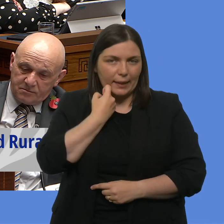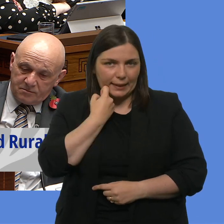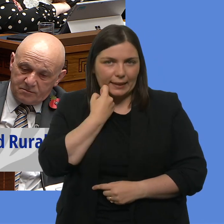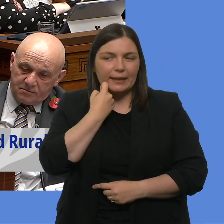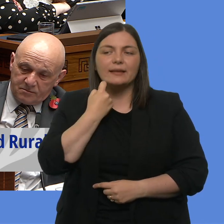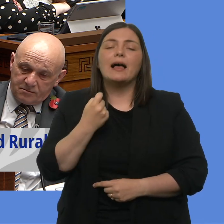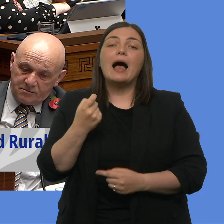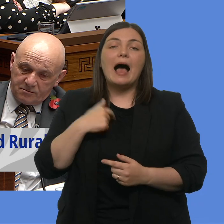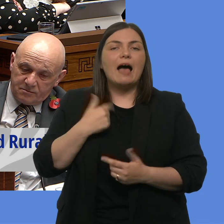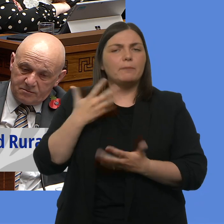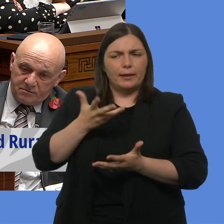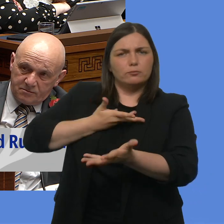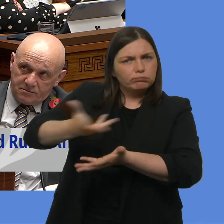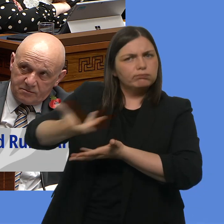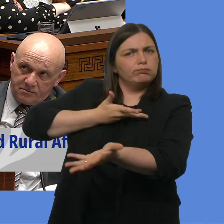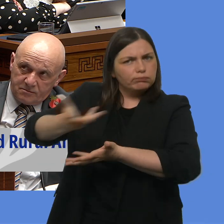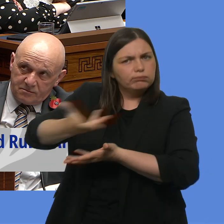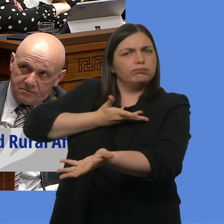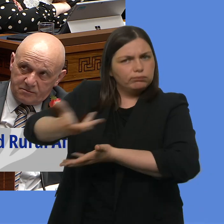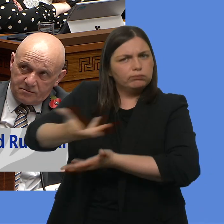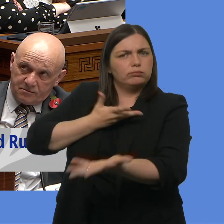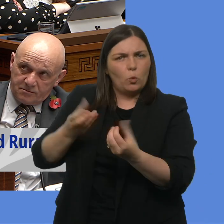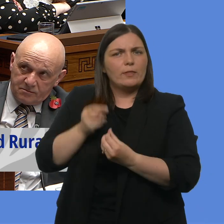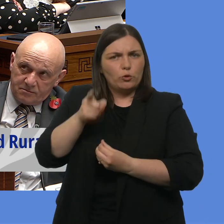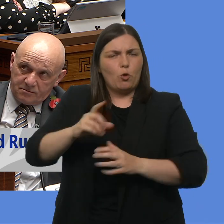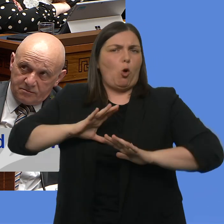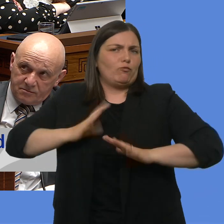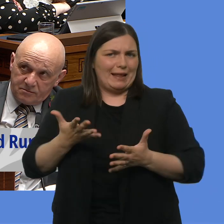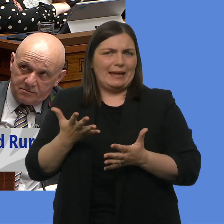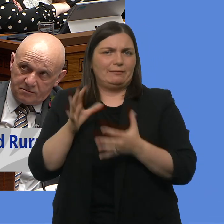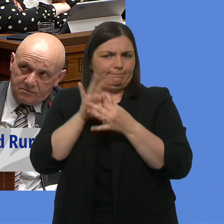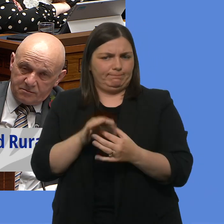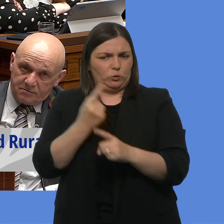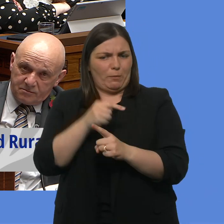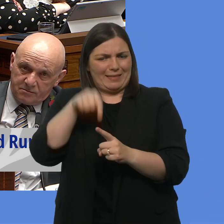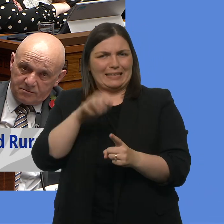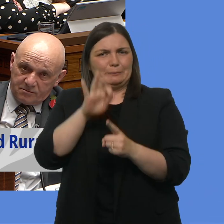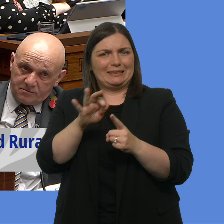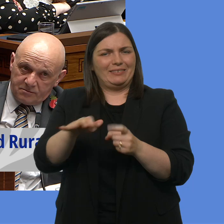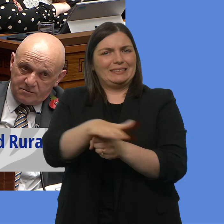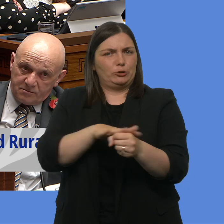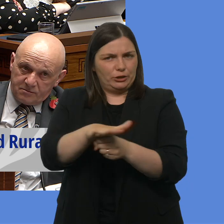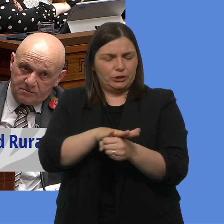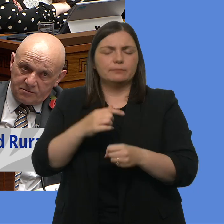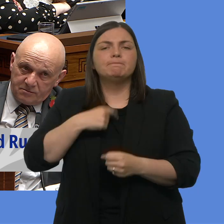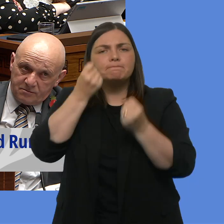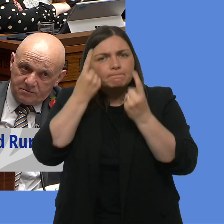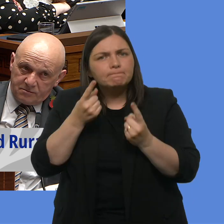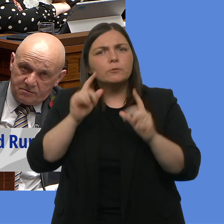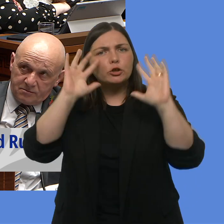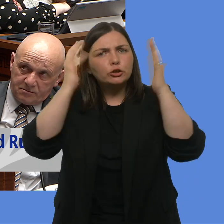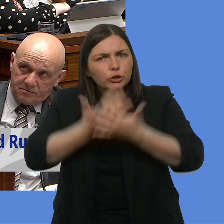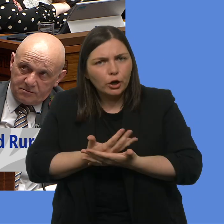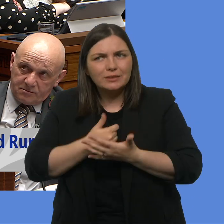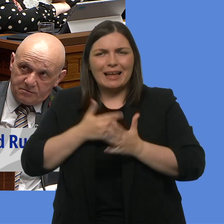corresponded extensively with you on what is a specific case that I understand your concerns around it, but also they have to